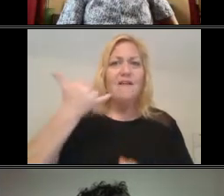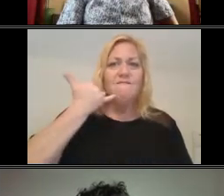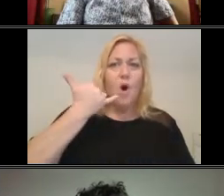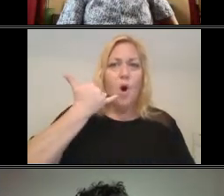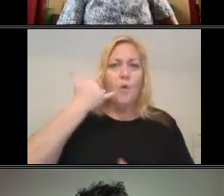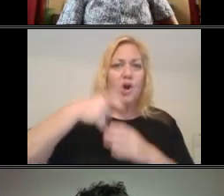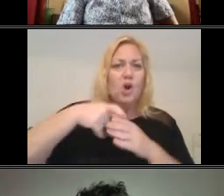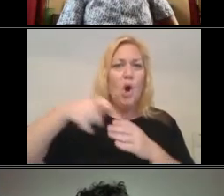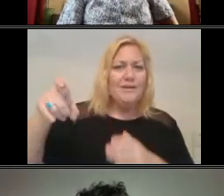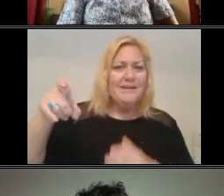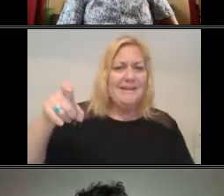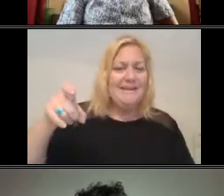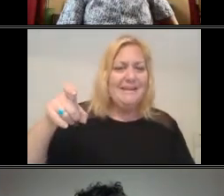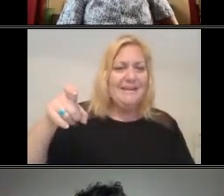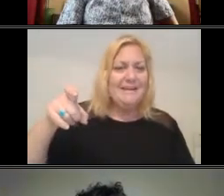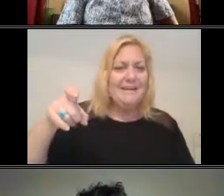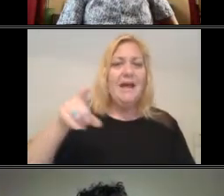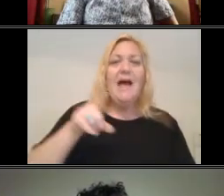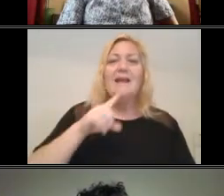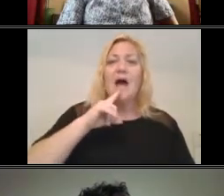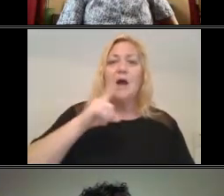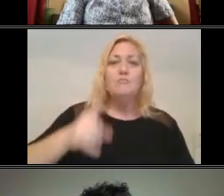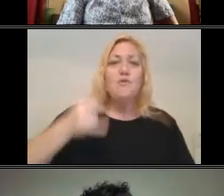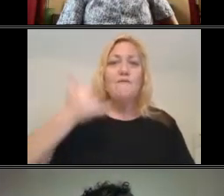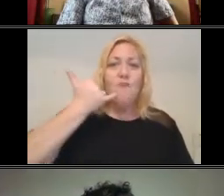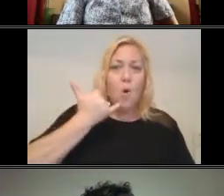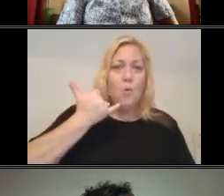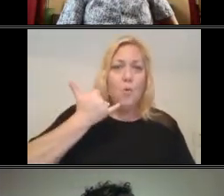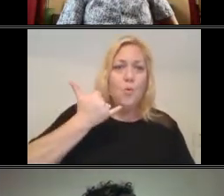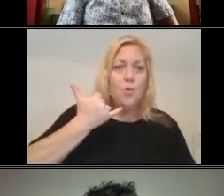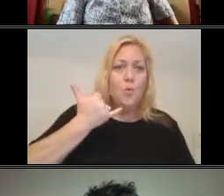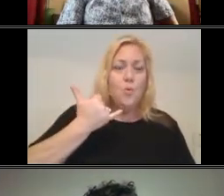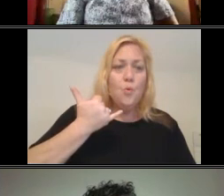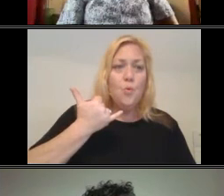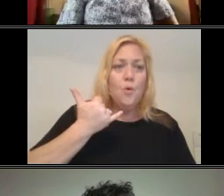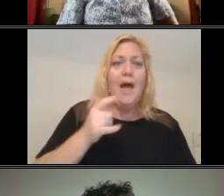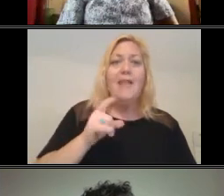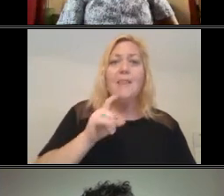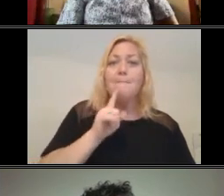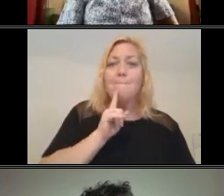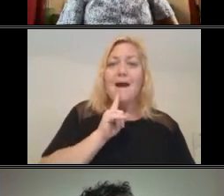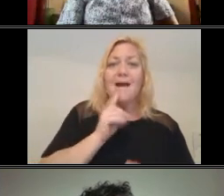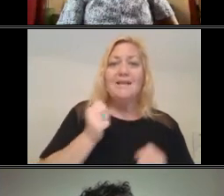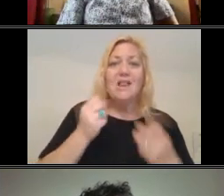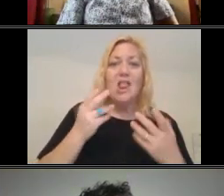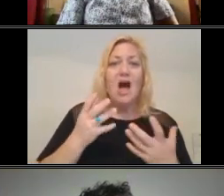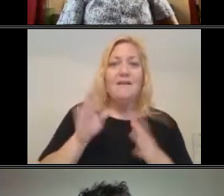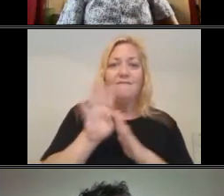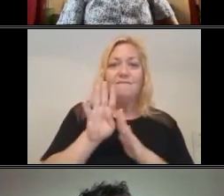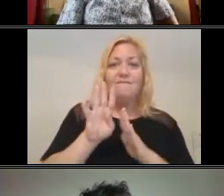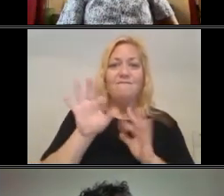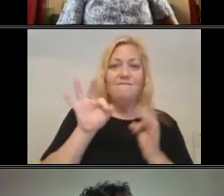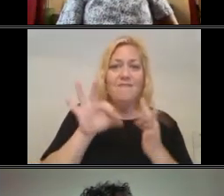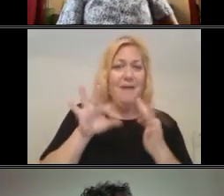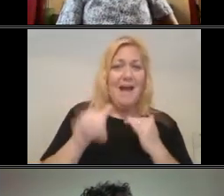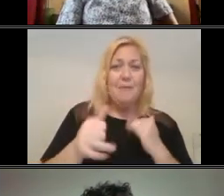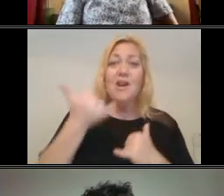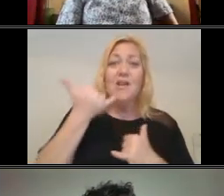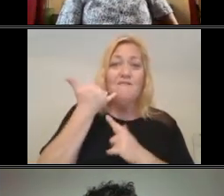in and is unmuted, and your mic has a lot of feedback. So we'd really appreciate anyone who's on the phone right